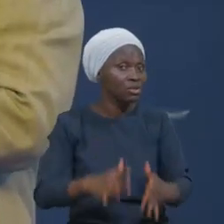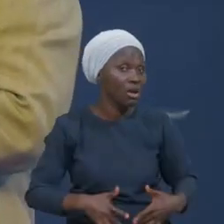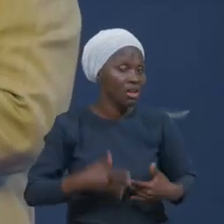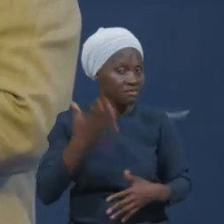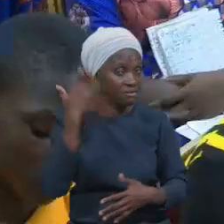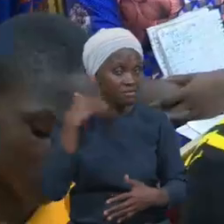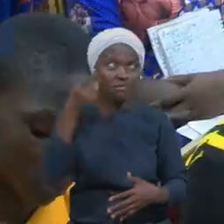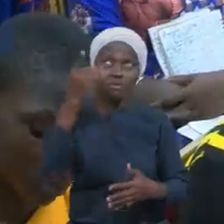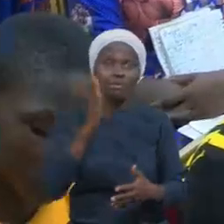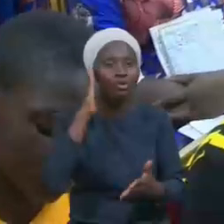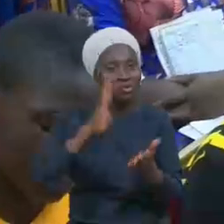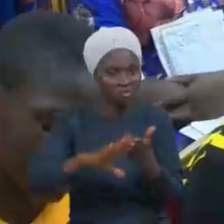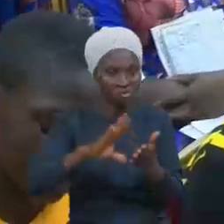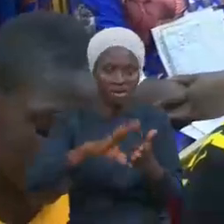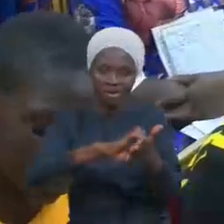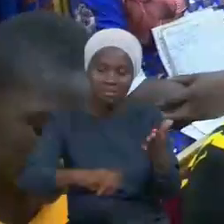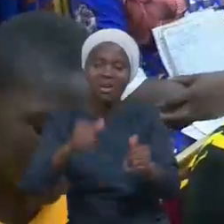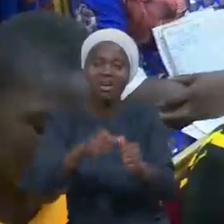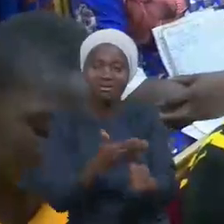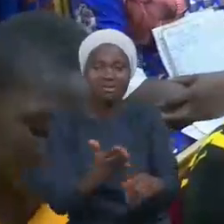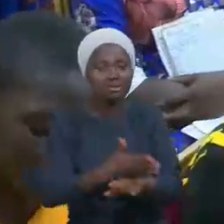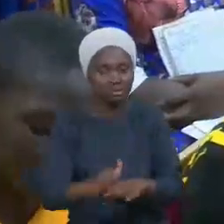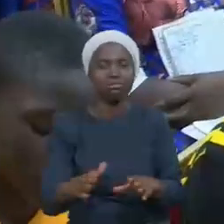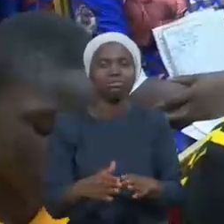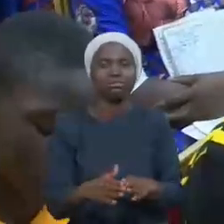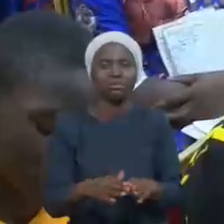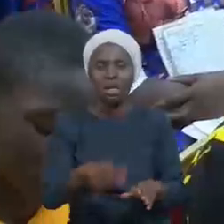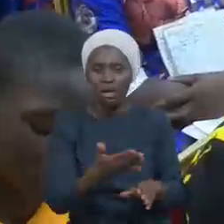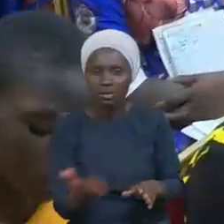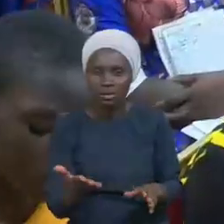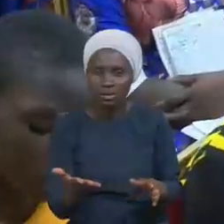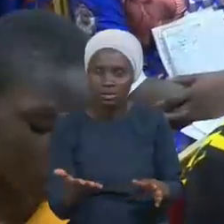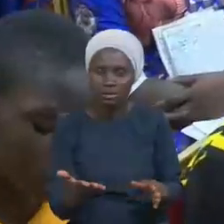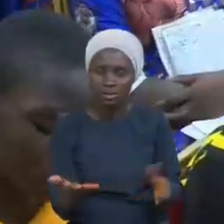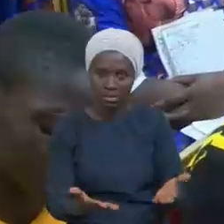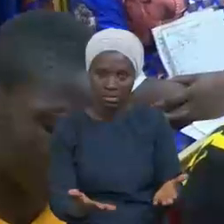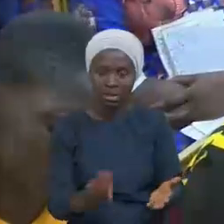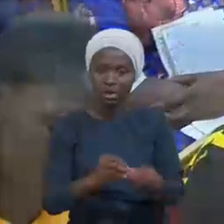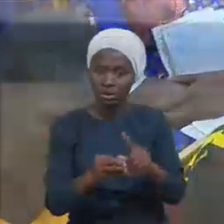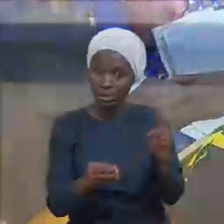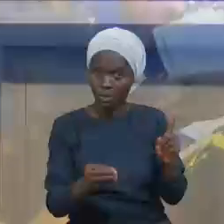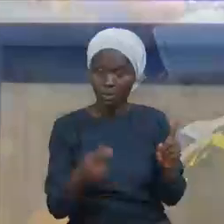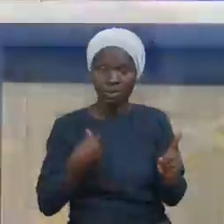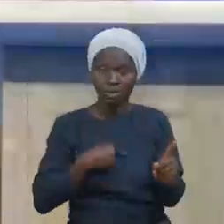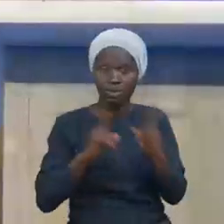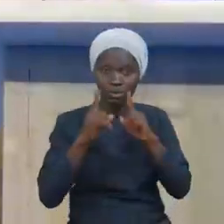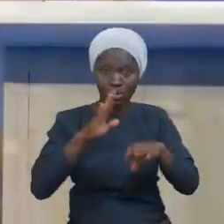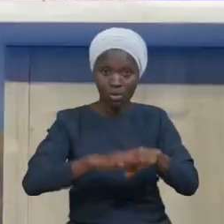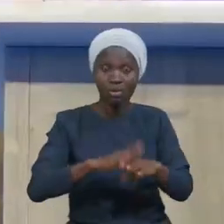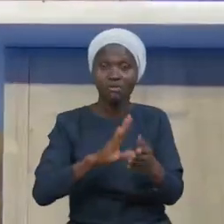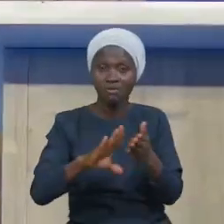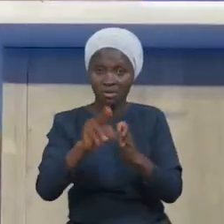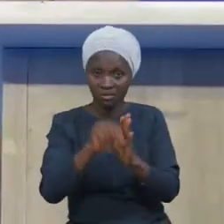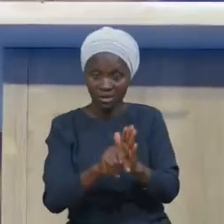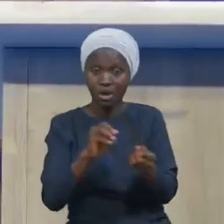blot everything away. There's another thing here. Number one, we talk of forgiveness. Number